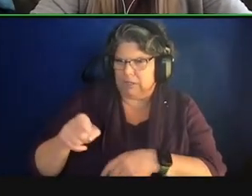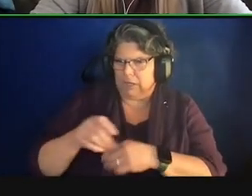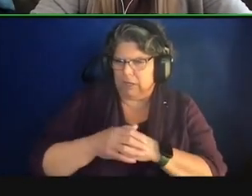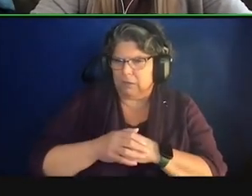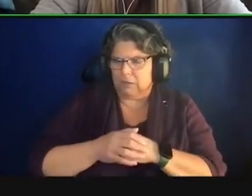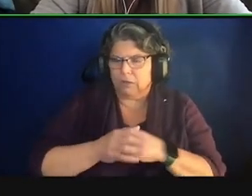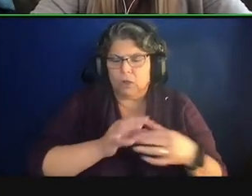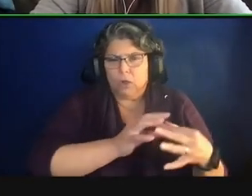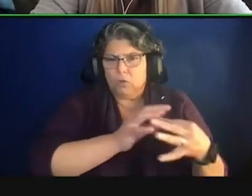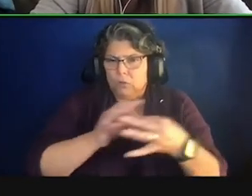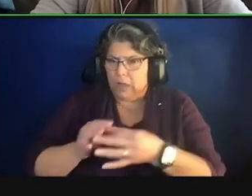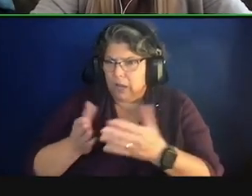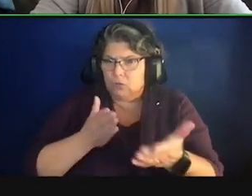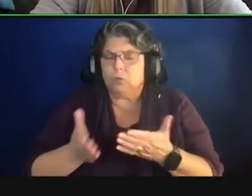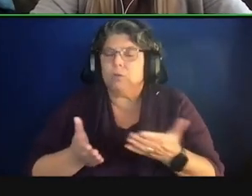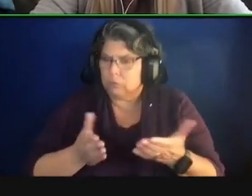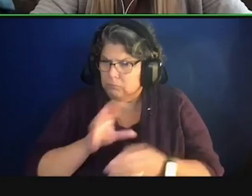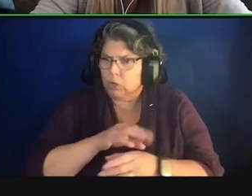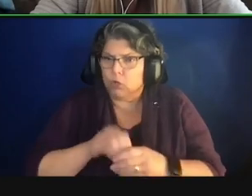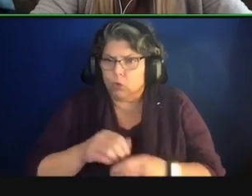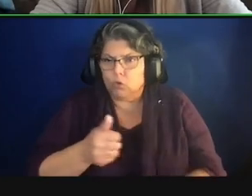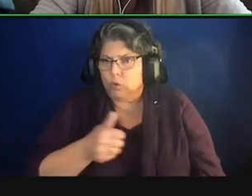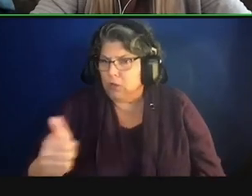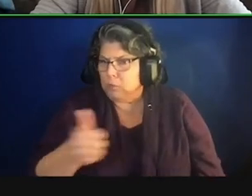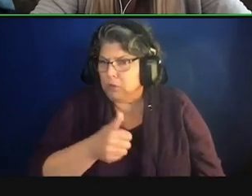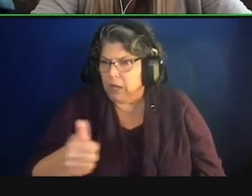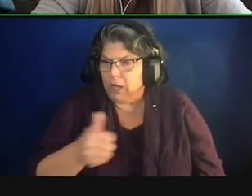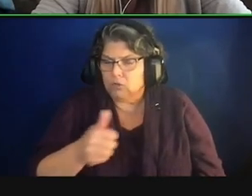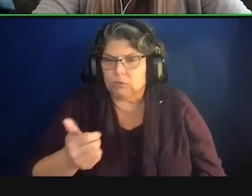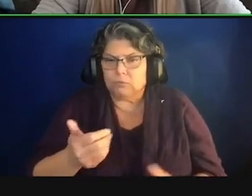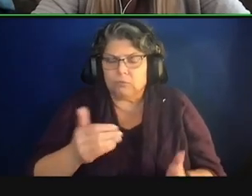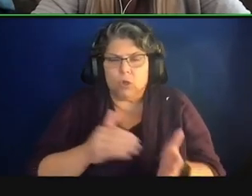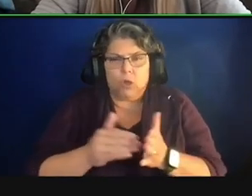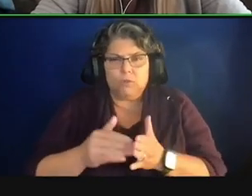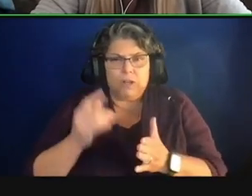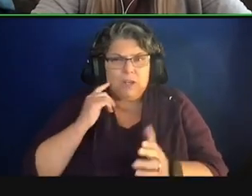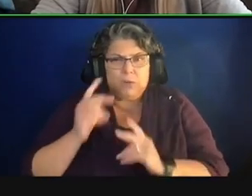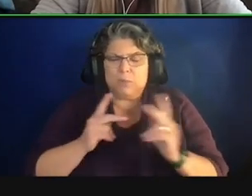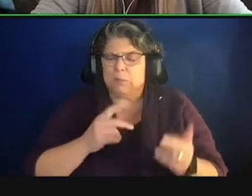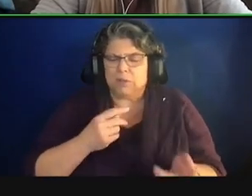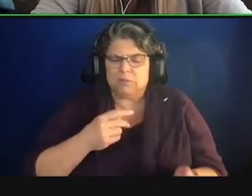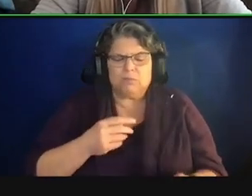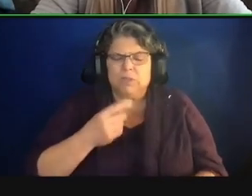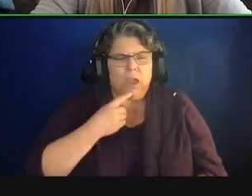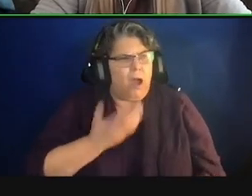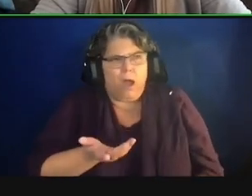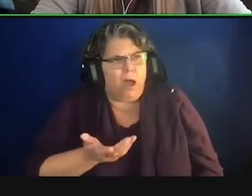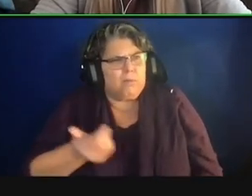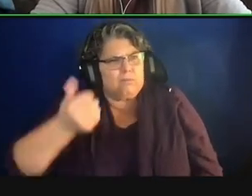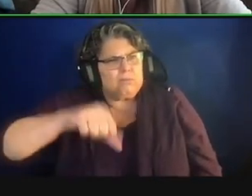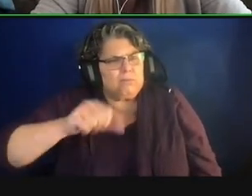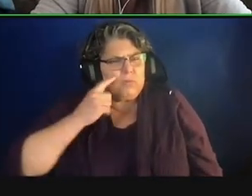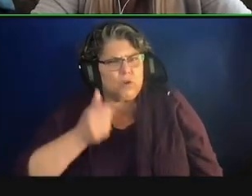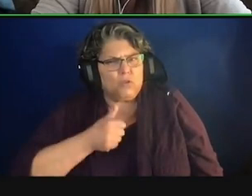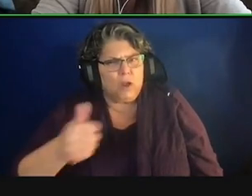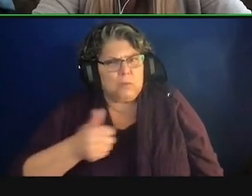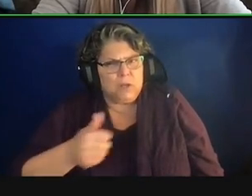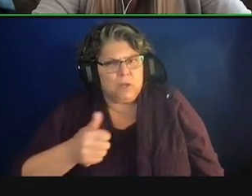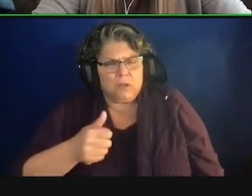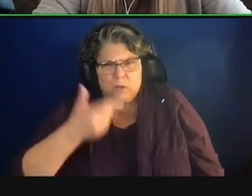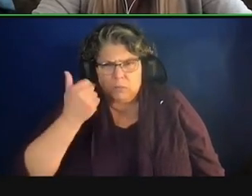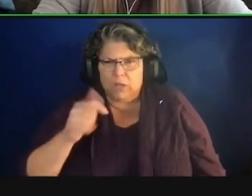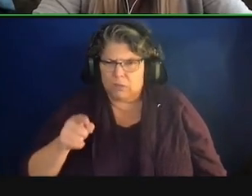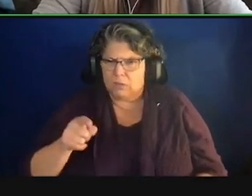include transportation. A lot of times I will hear people say that they were denied transportation because their child is attending the